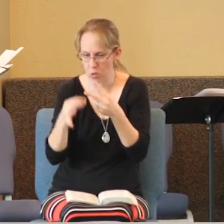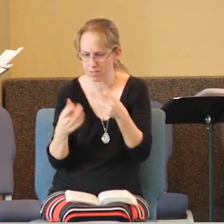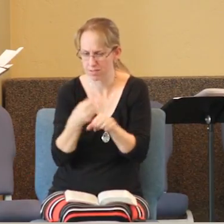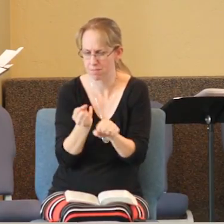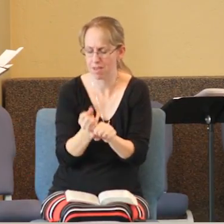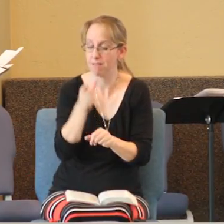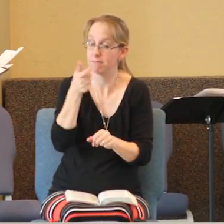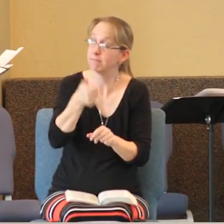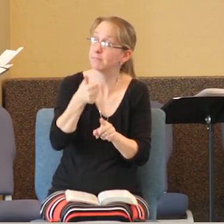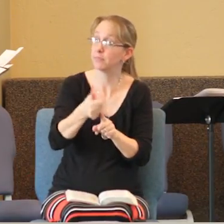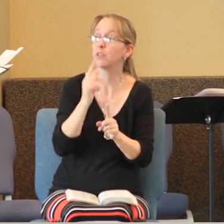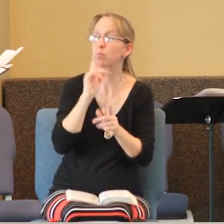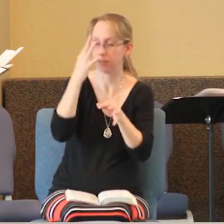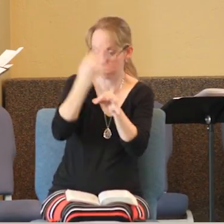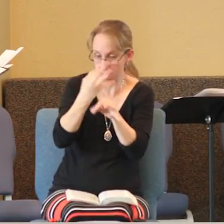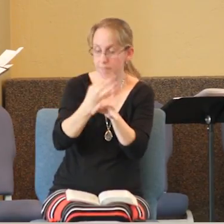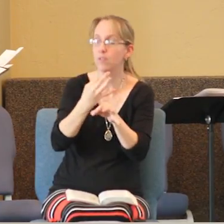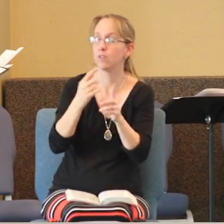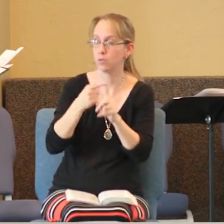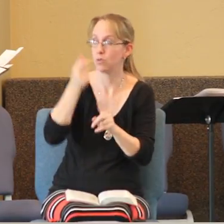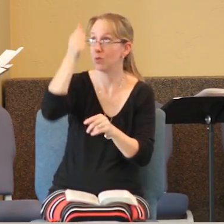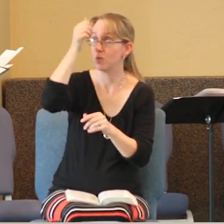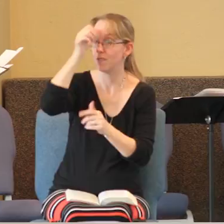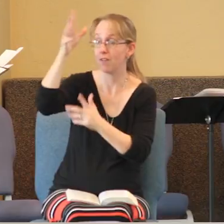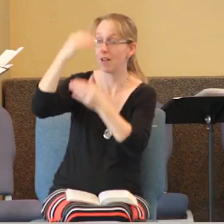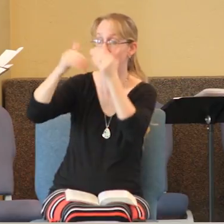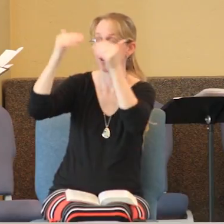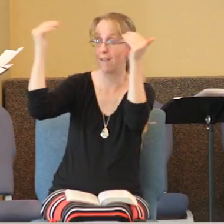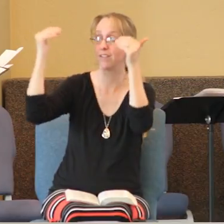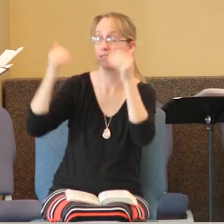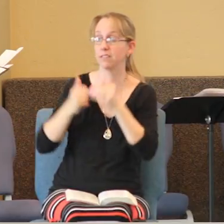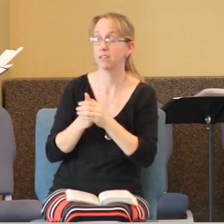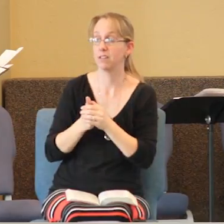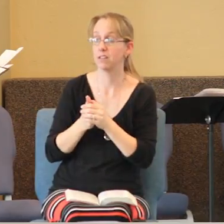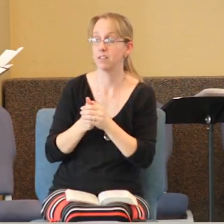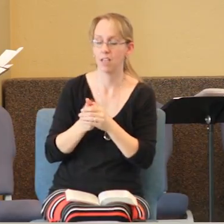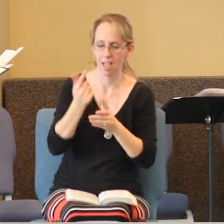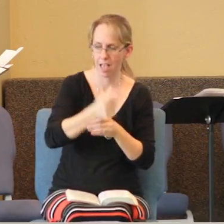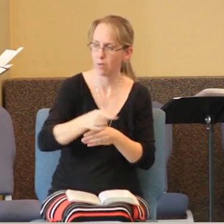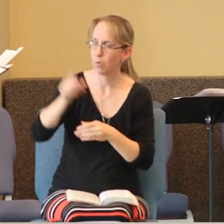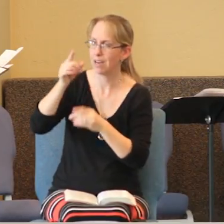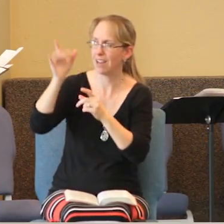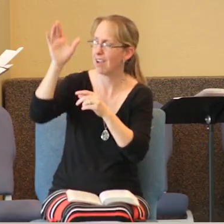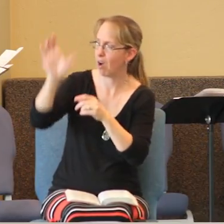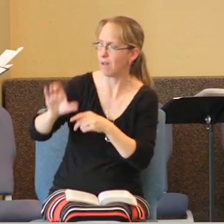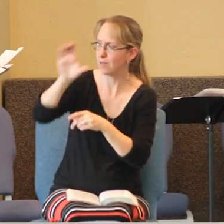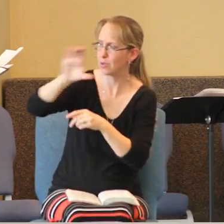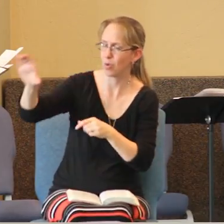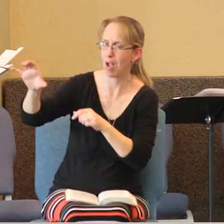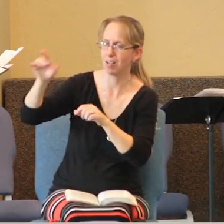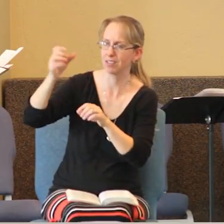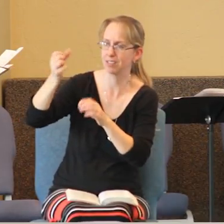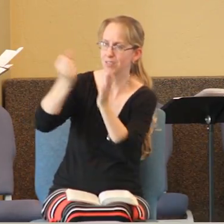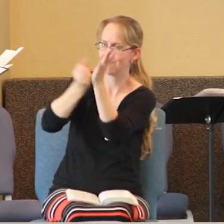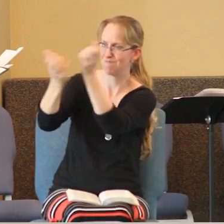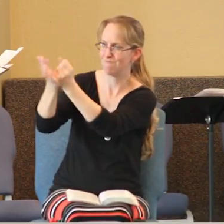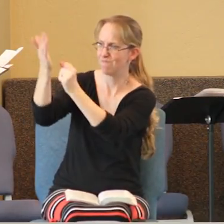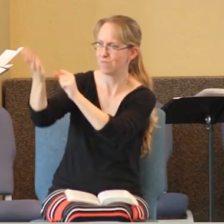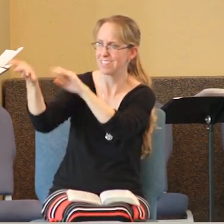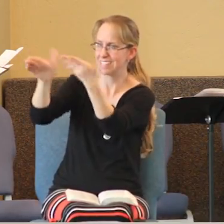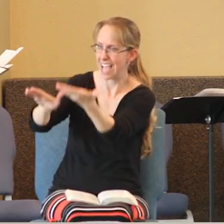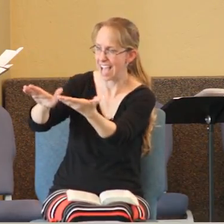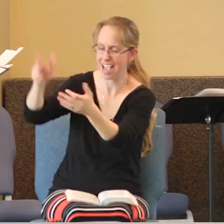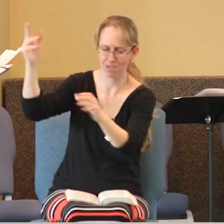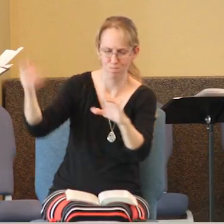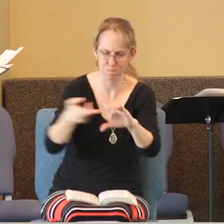the words that he spoke, he was faithful to the words of the Father in heaven. And when he died on that cross and he was put in the